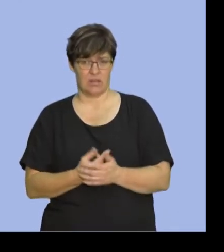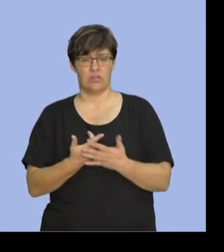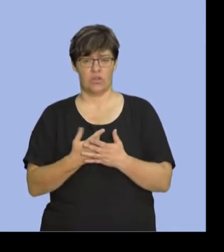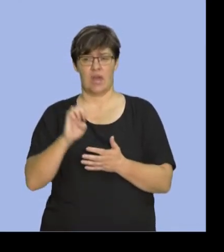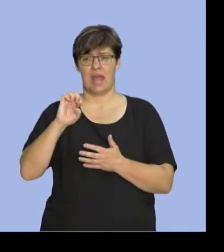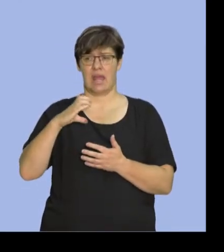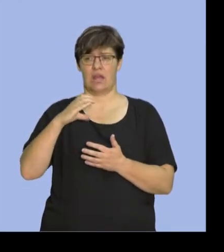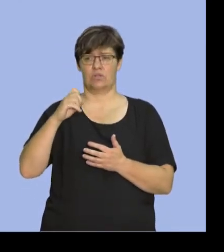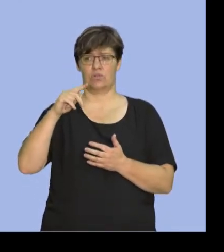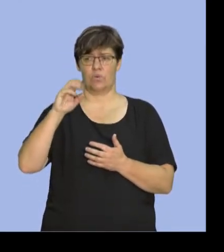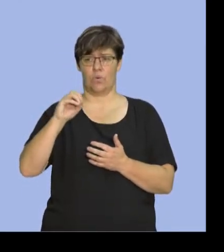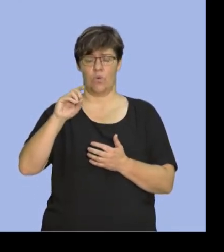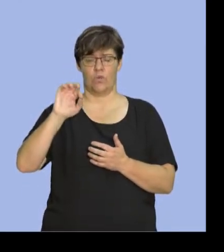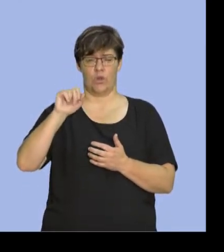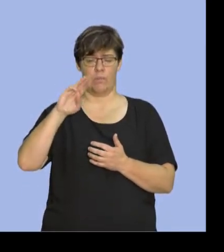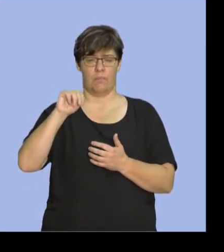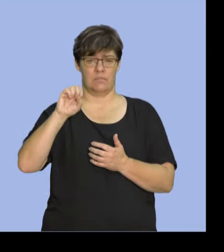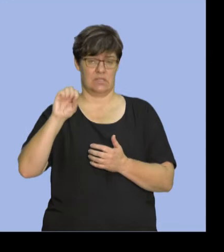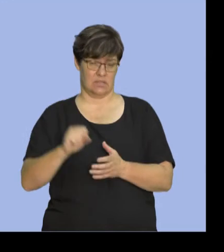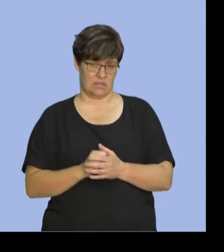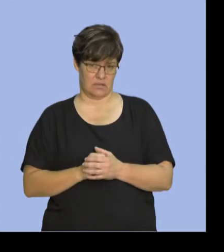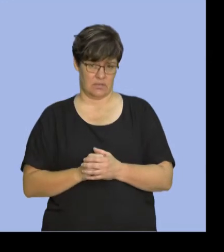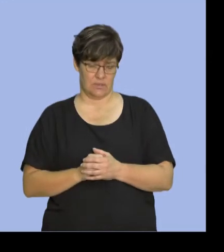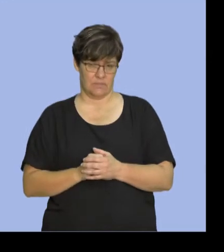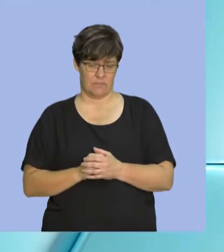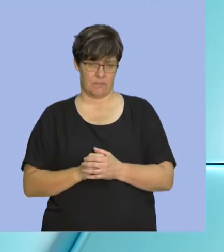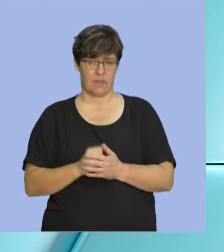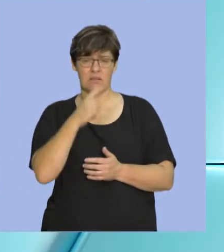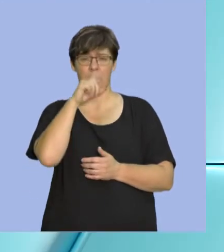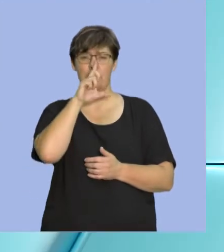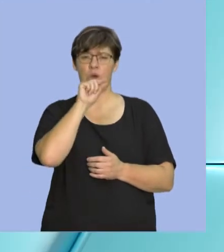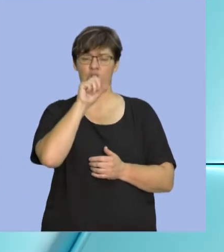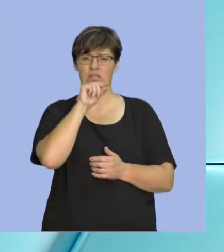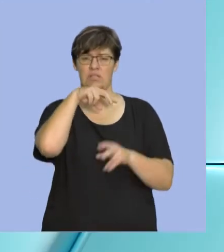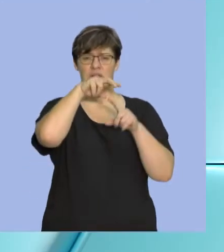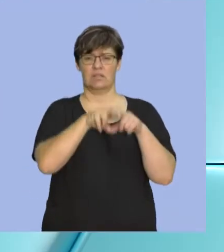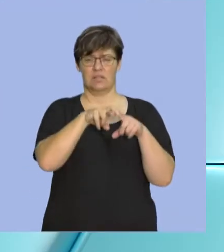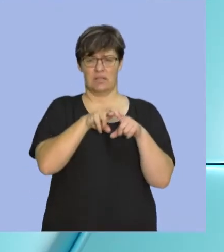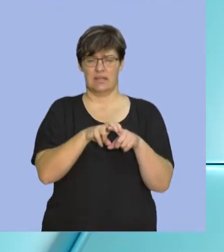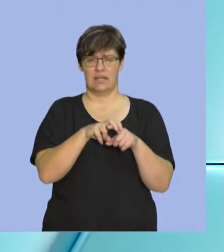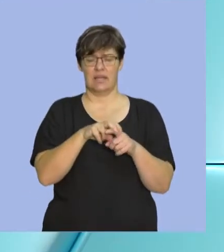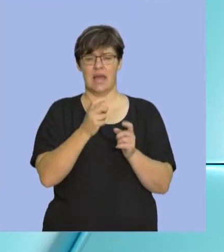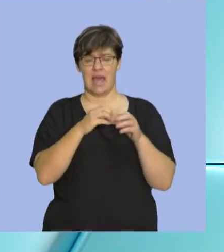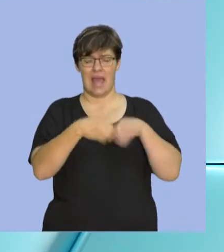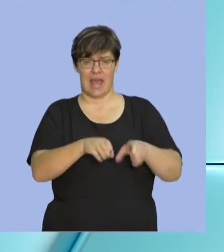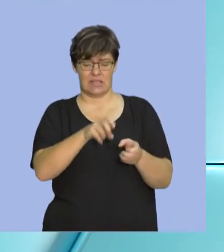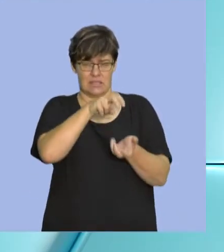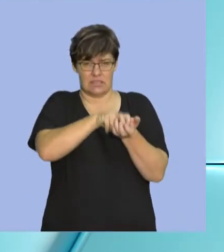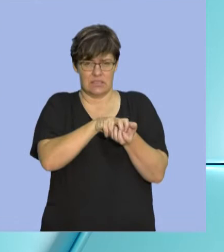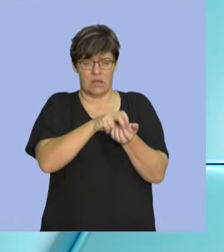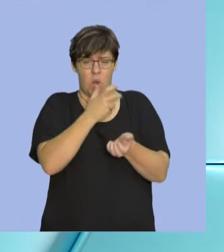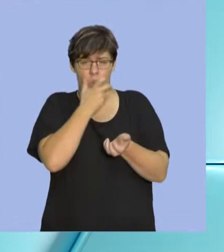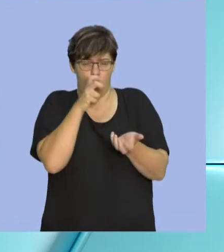ectotherms that have a normal range, and hence you'll see that birds often sit on their eggs and they keep their temperatures at